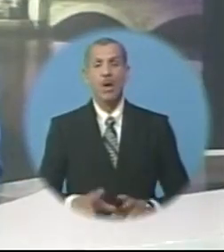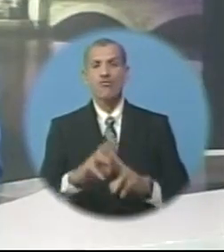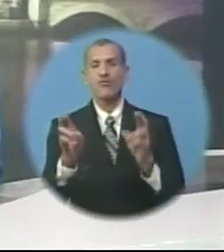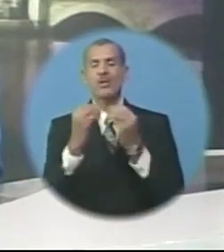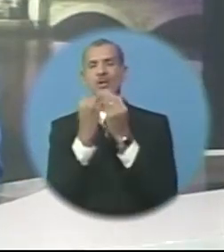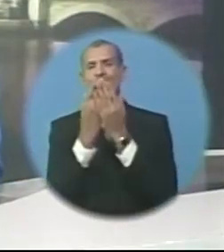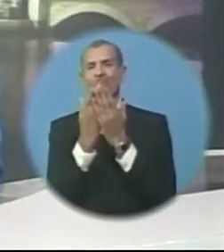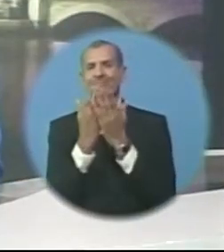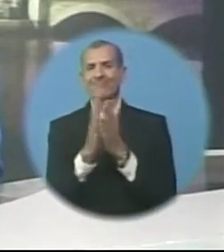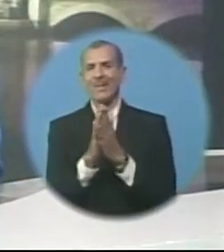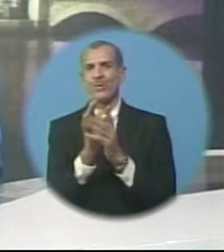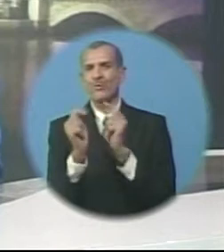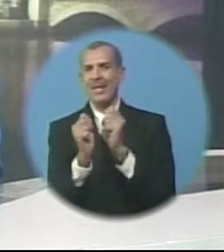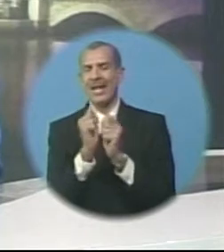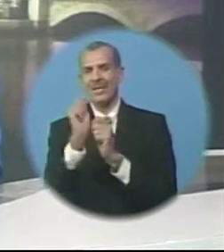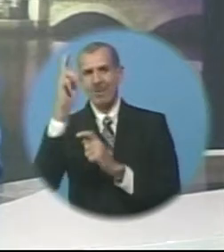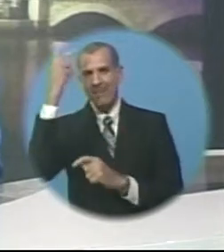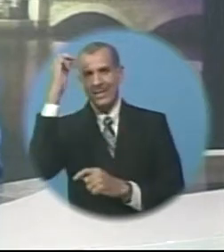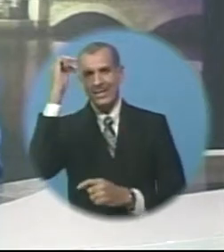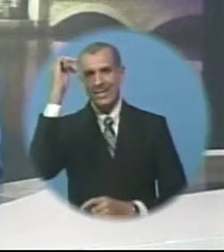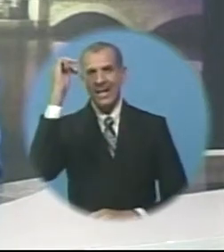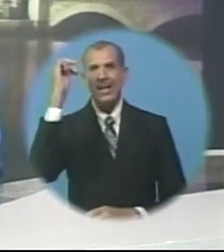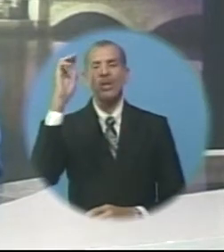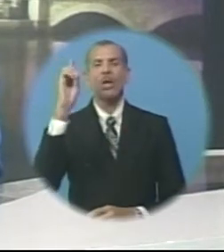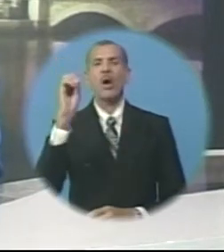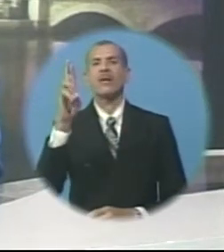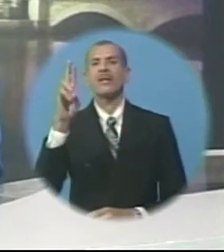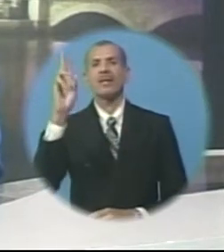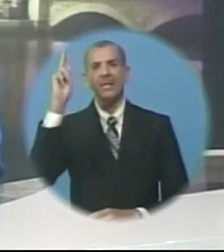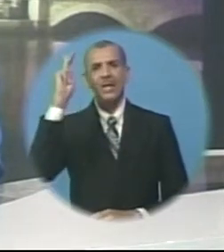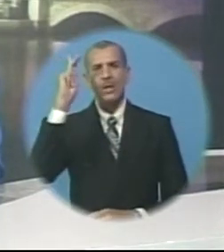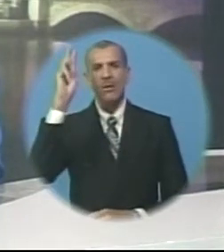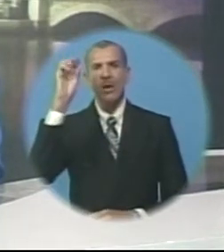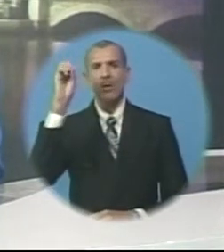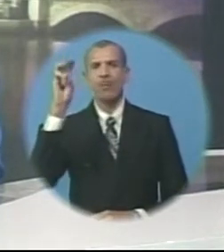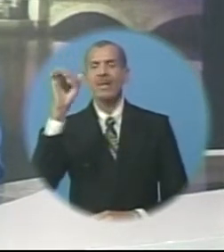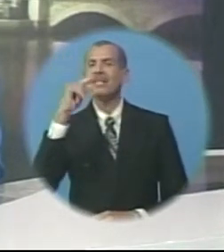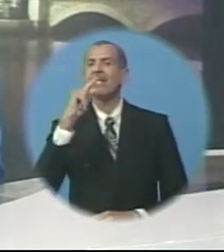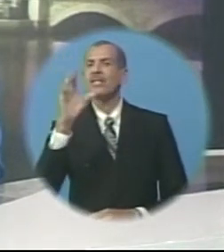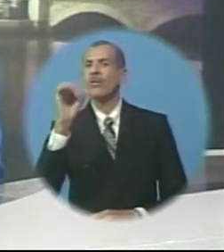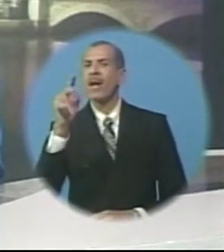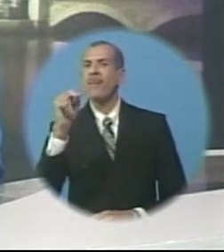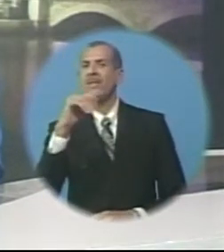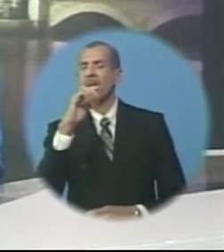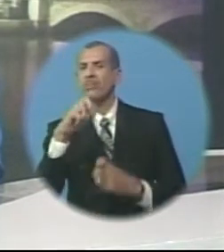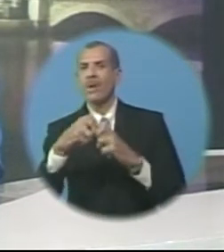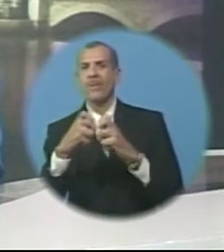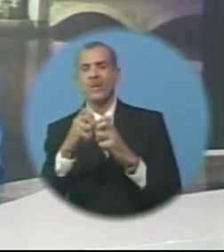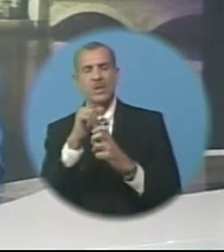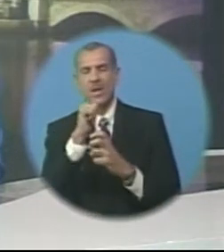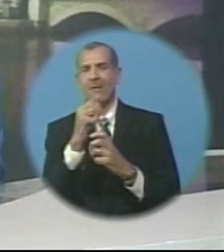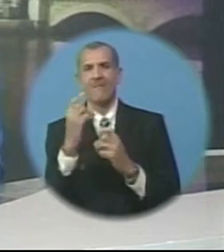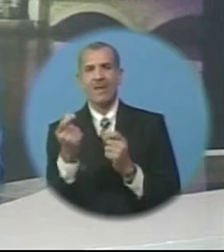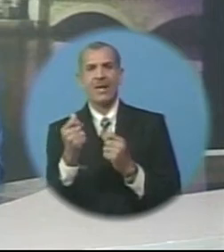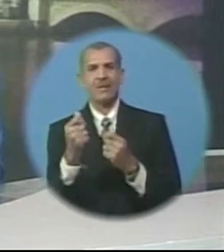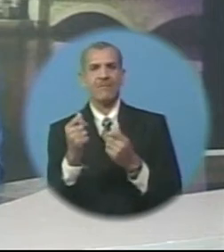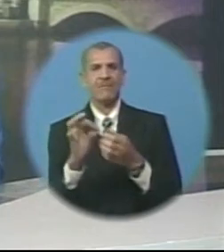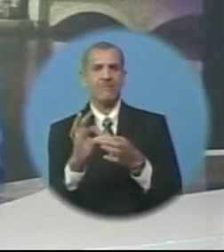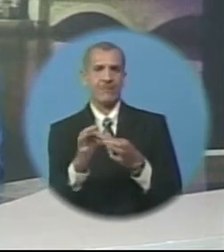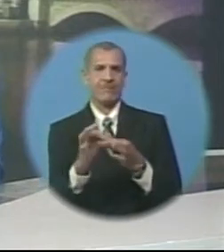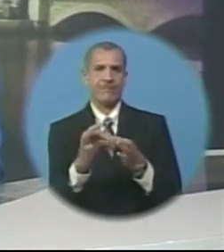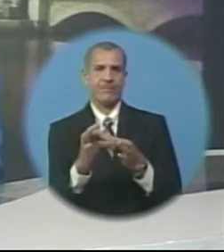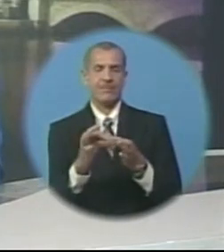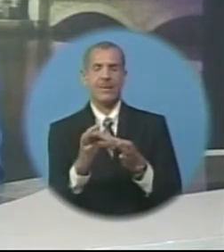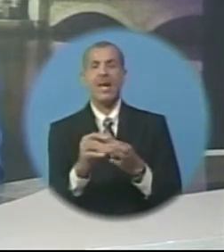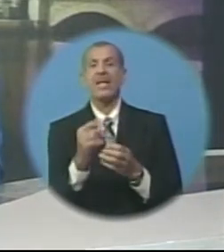Regional news now. Trinidad's Prime Minister Dr. Keith Rowley says crime is a problem for which there is no quick fix. Dr. Rowley told the